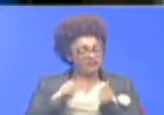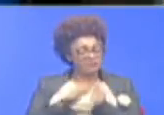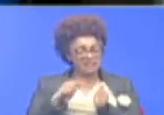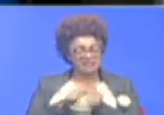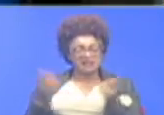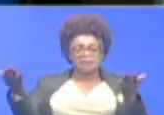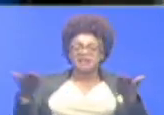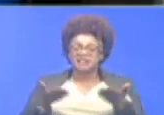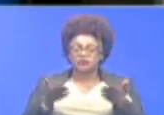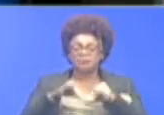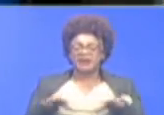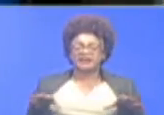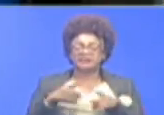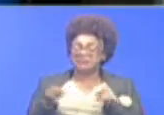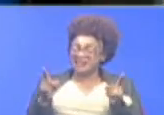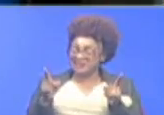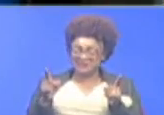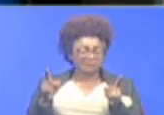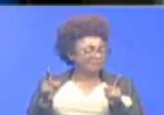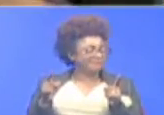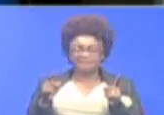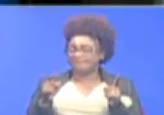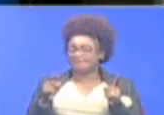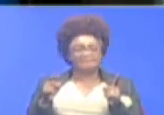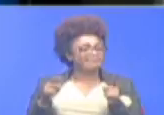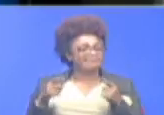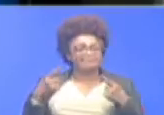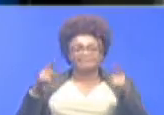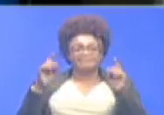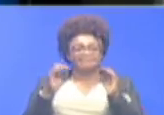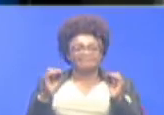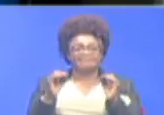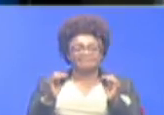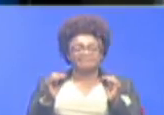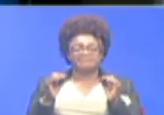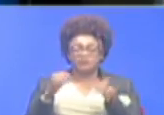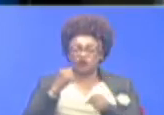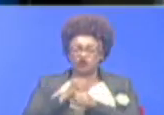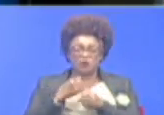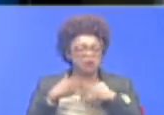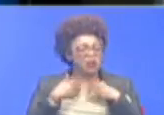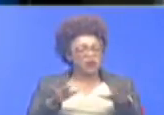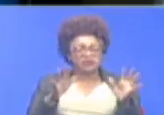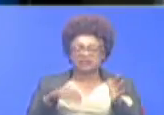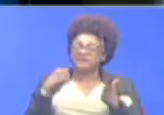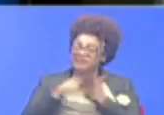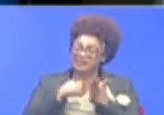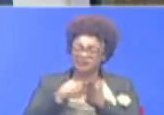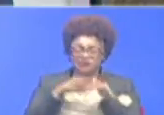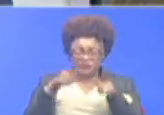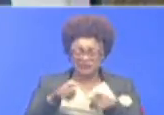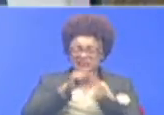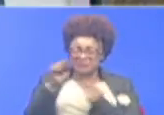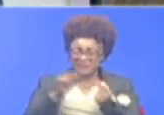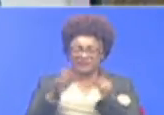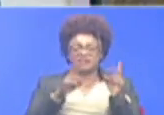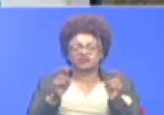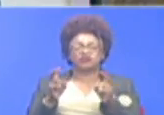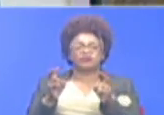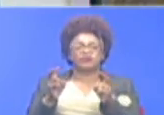the market. But it seems it did make its way, and he was fought. He lost his job, fighting for this particular issue